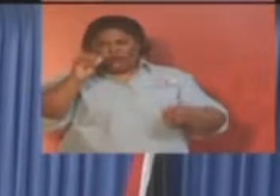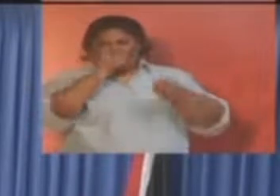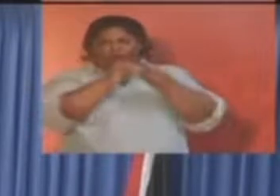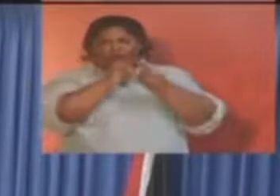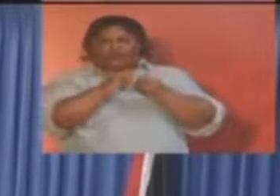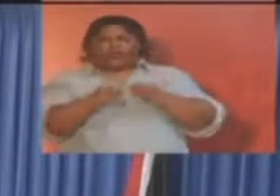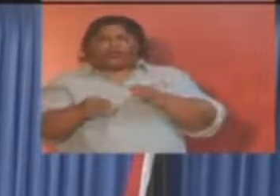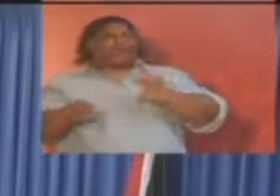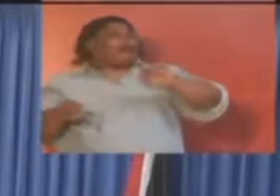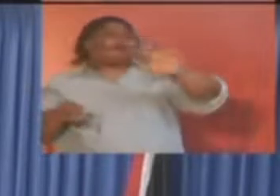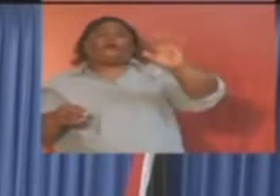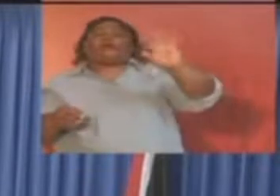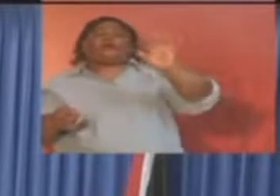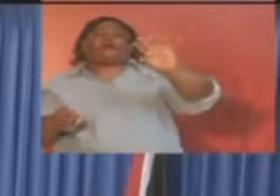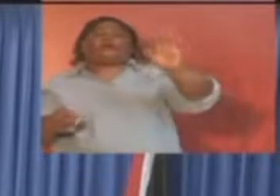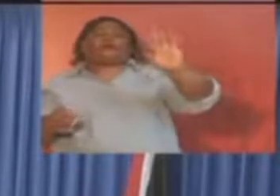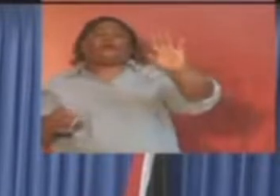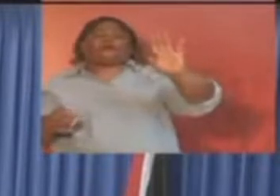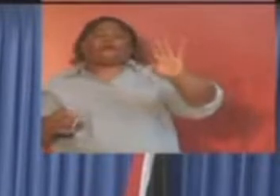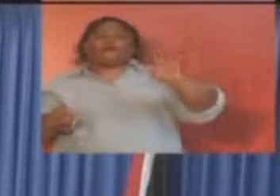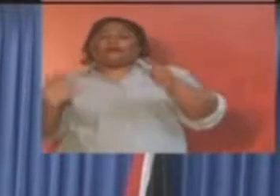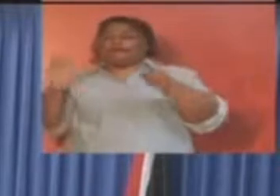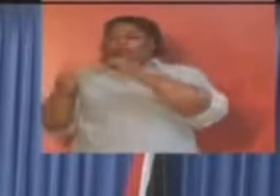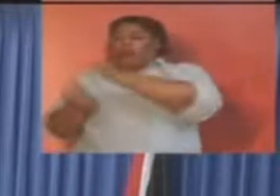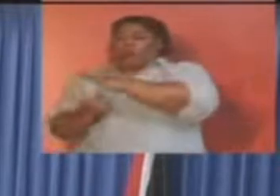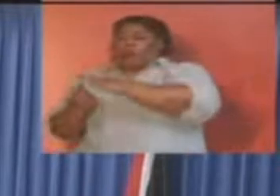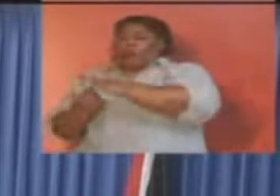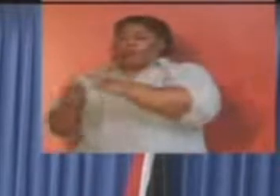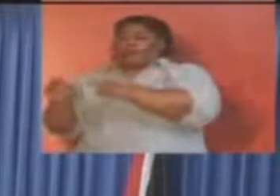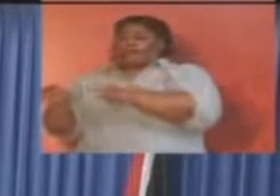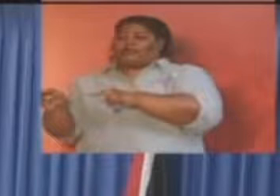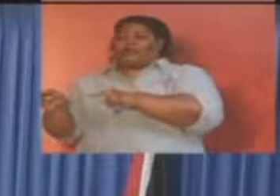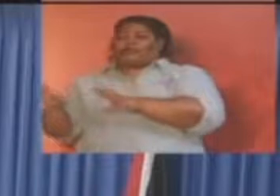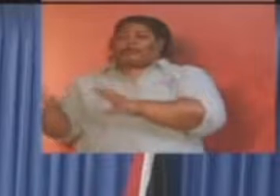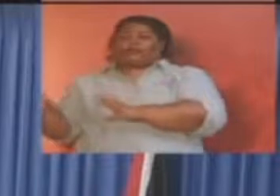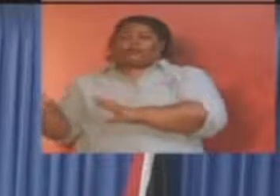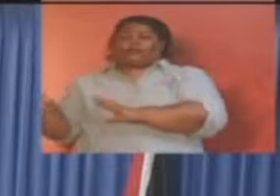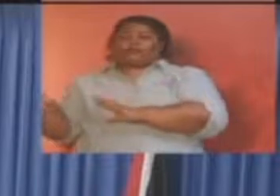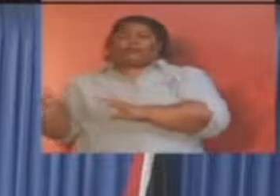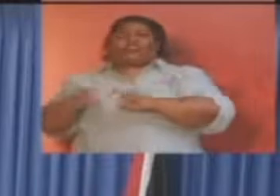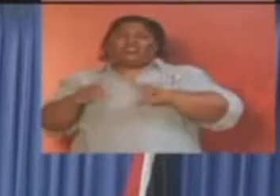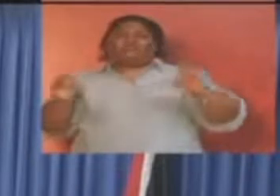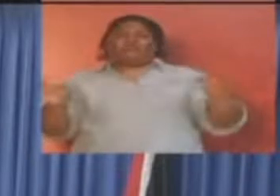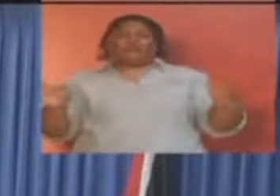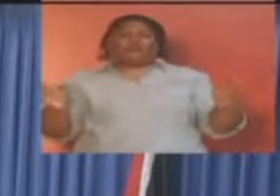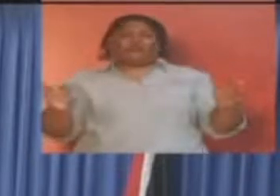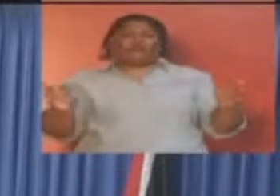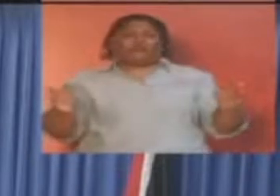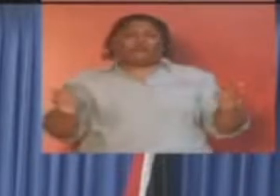was quarantine beds together with that. So that is where that difference is, right? Good.